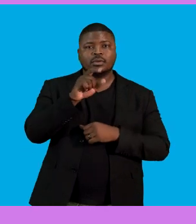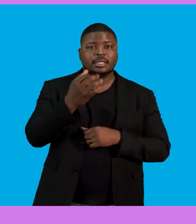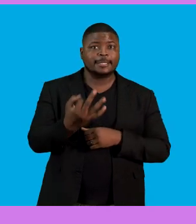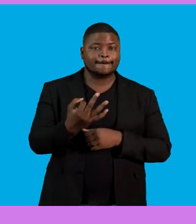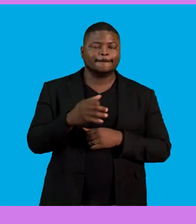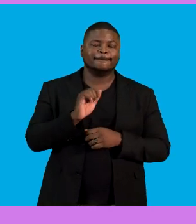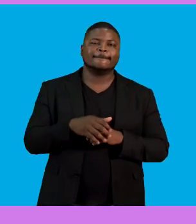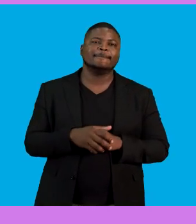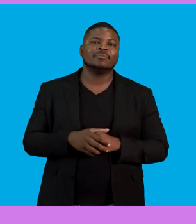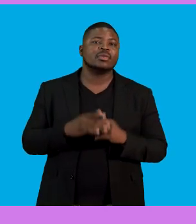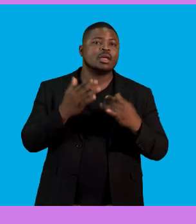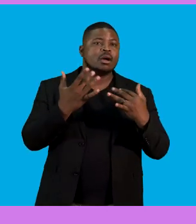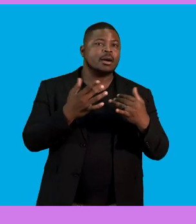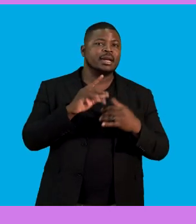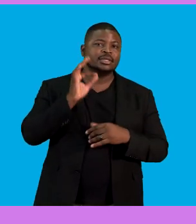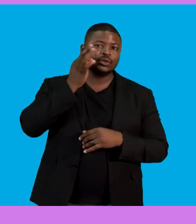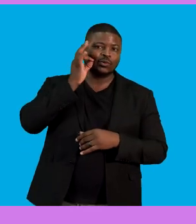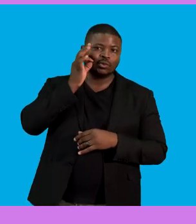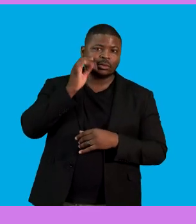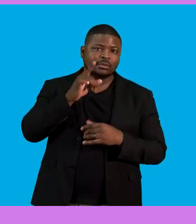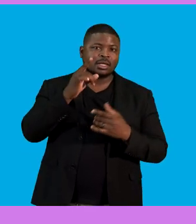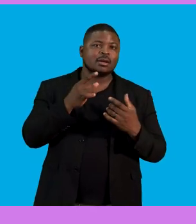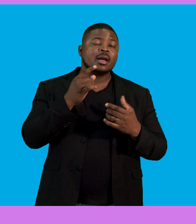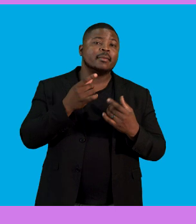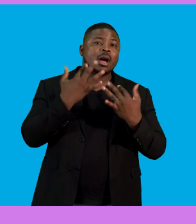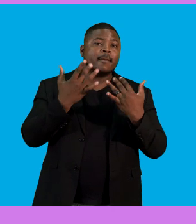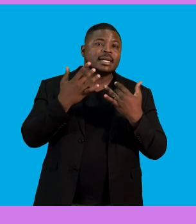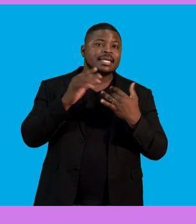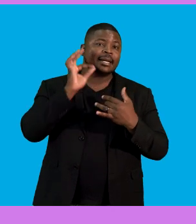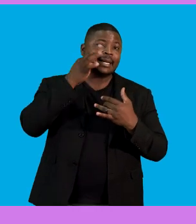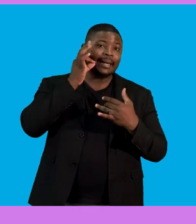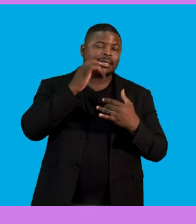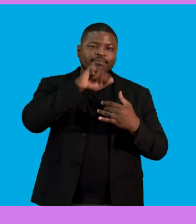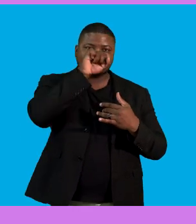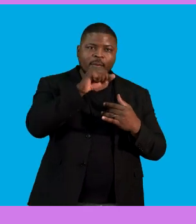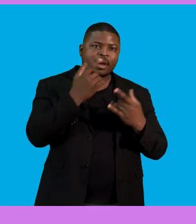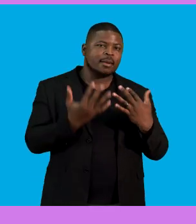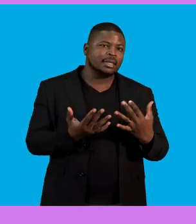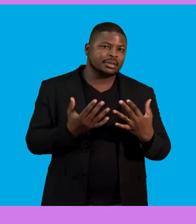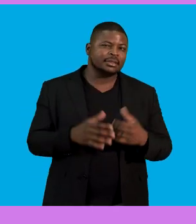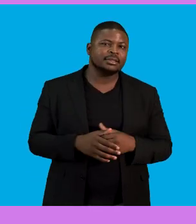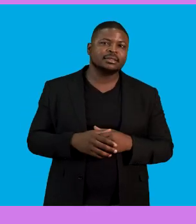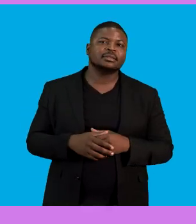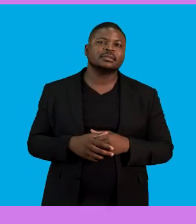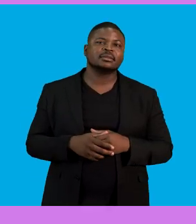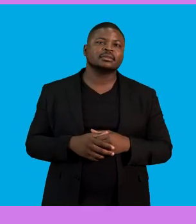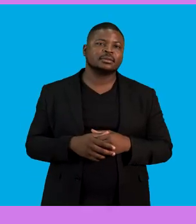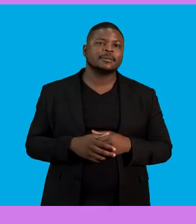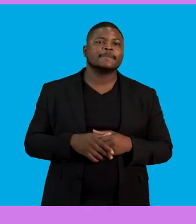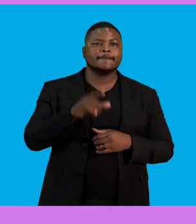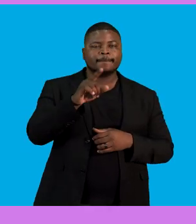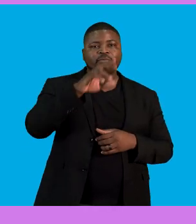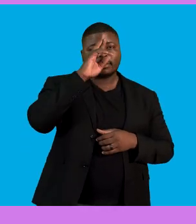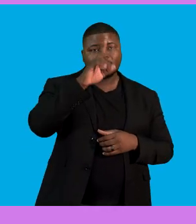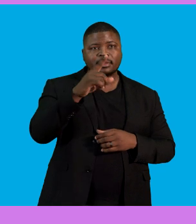Then question 3, how many candy flavors are indicated? How many candy flavors are indicated? So whenever we analyze a bar graph or